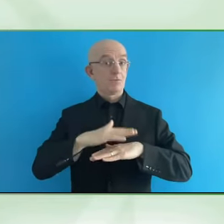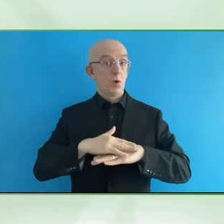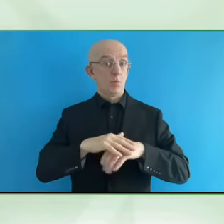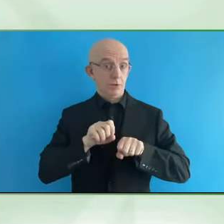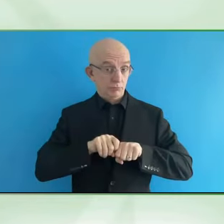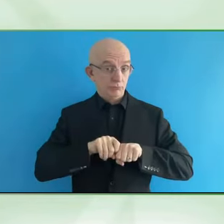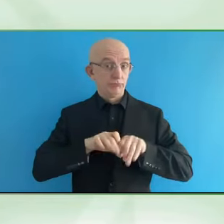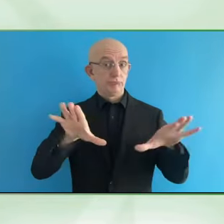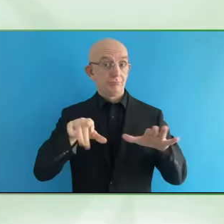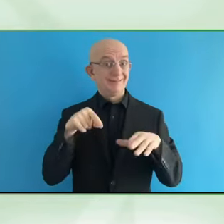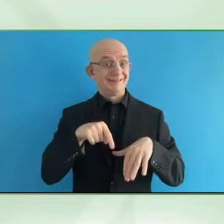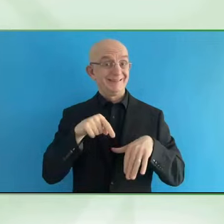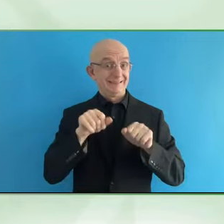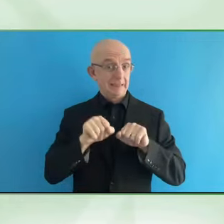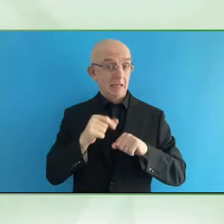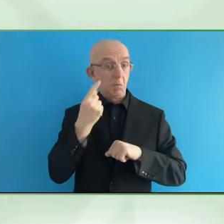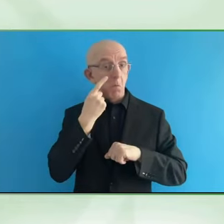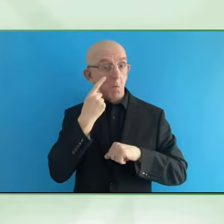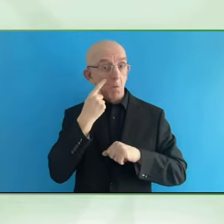Thank you very much.